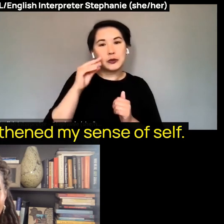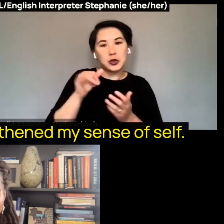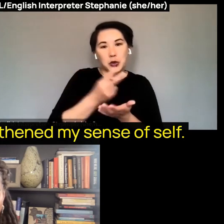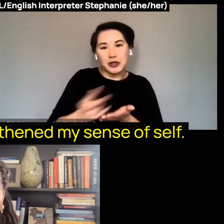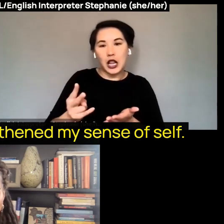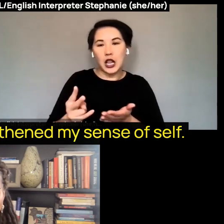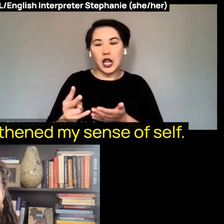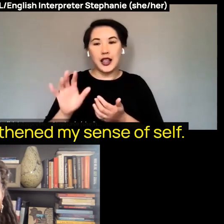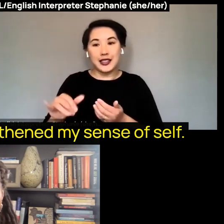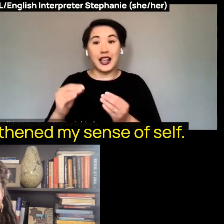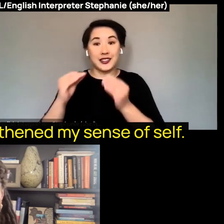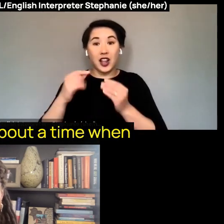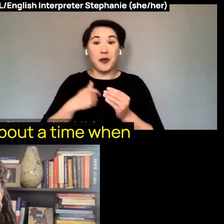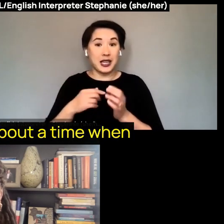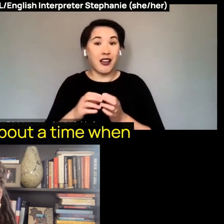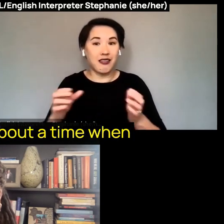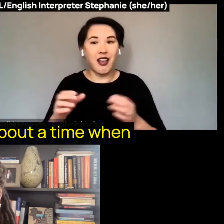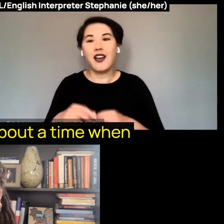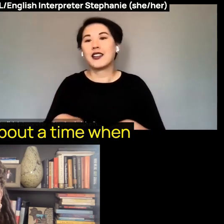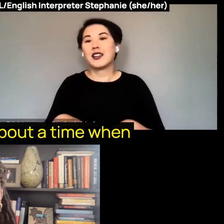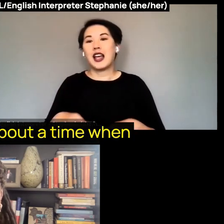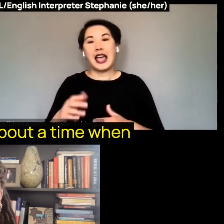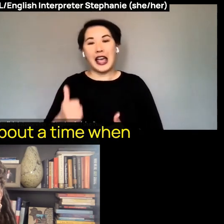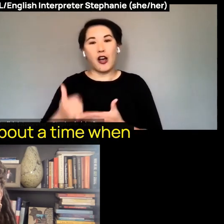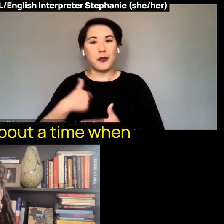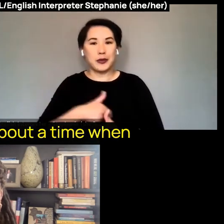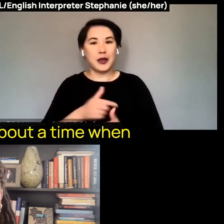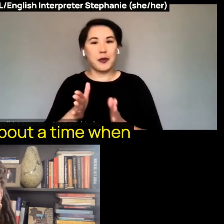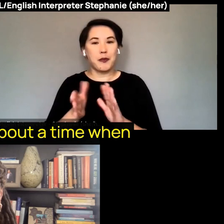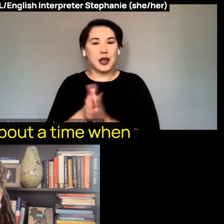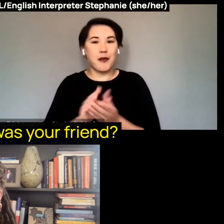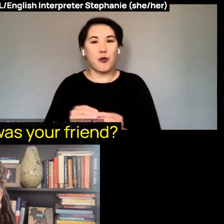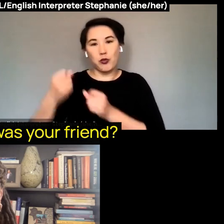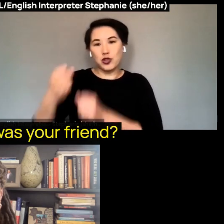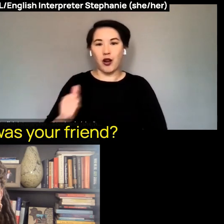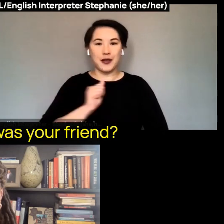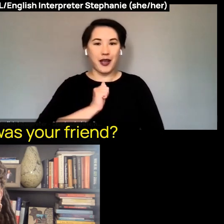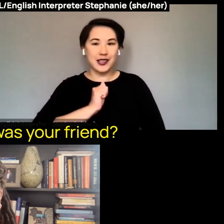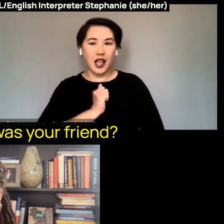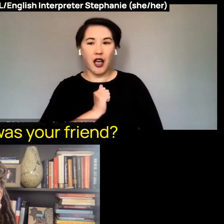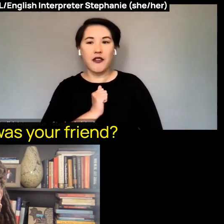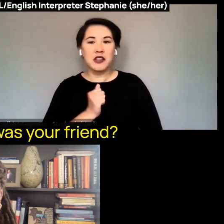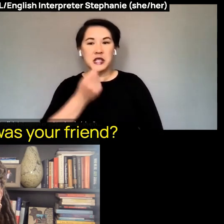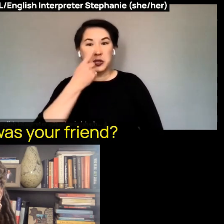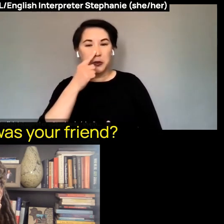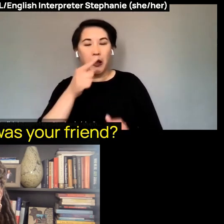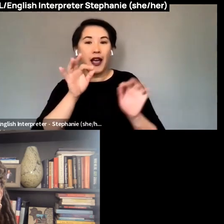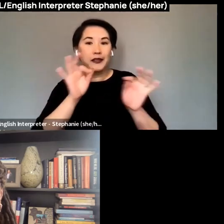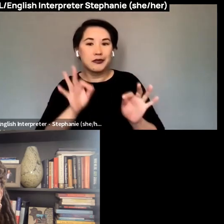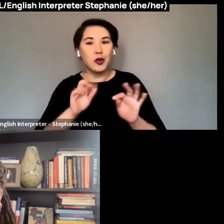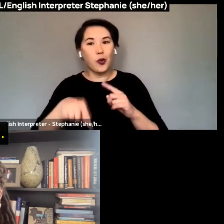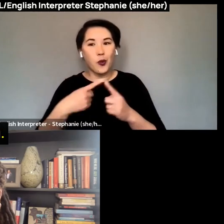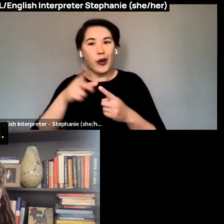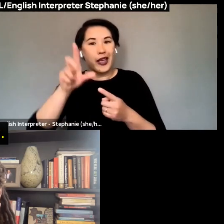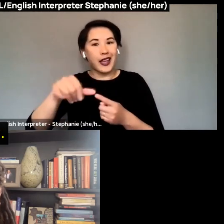and strengthened my sense of self. Can you tell us about a time when failure or rejection was your friend?